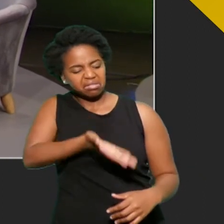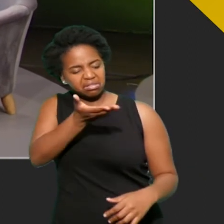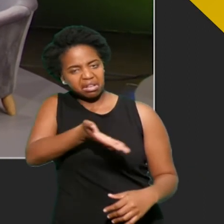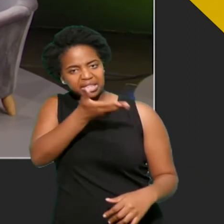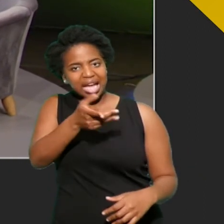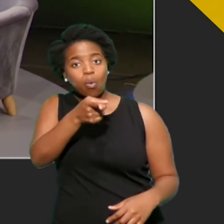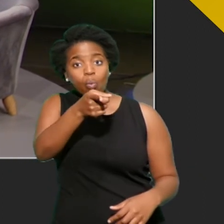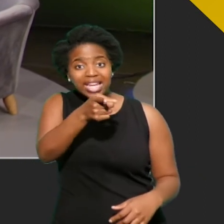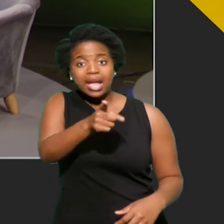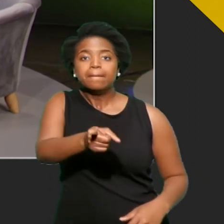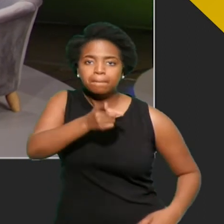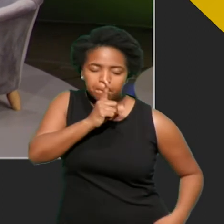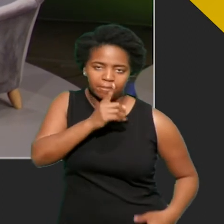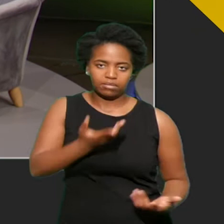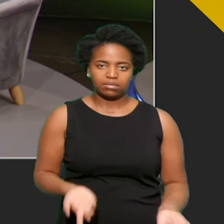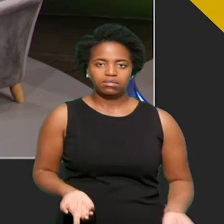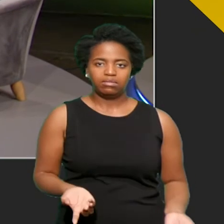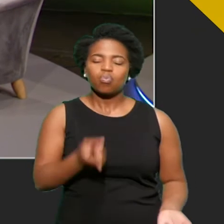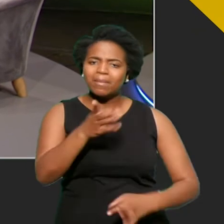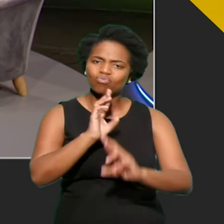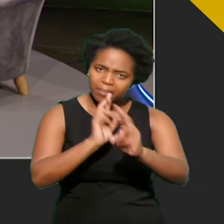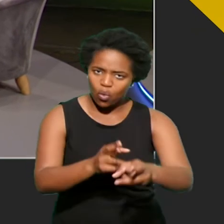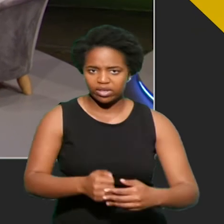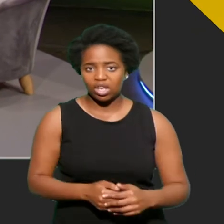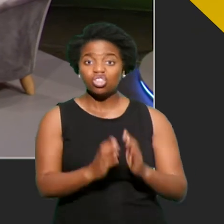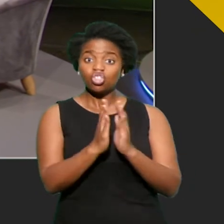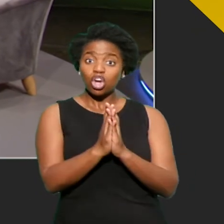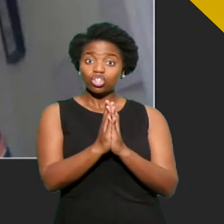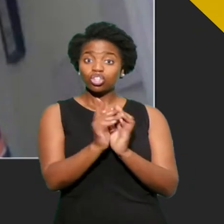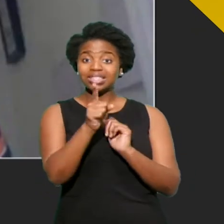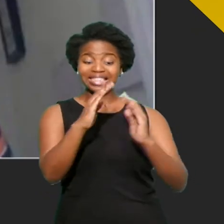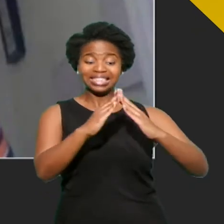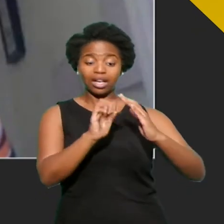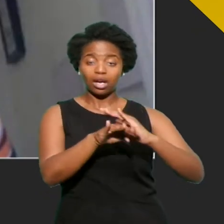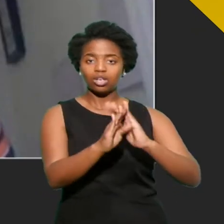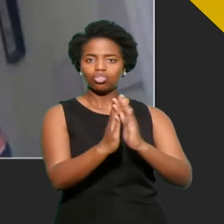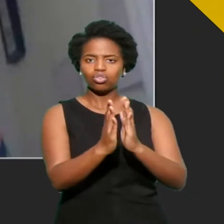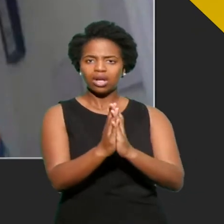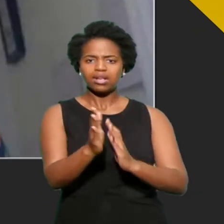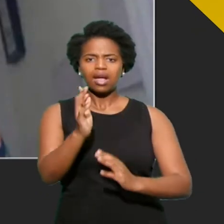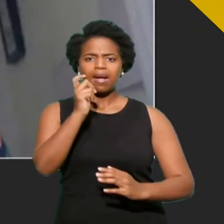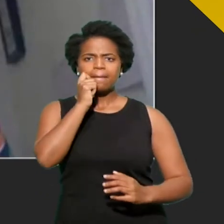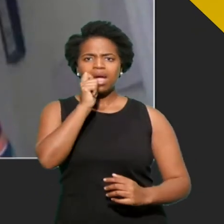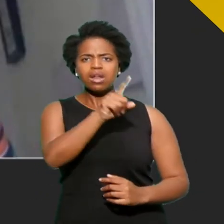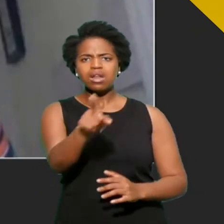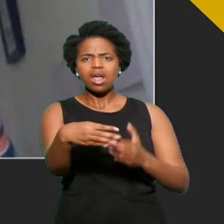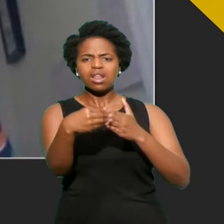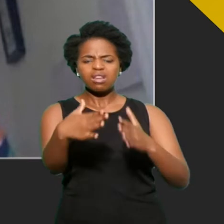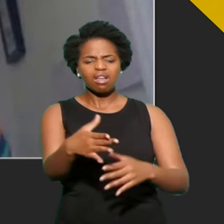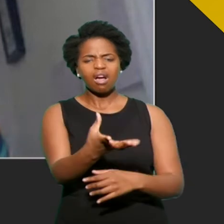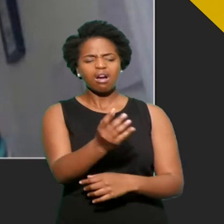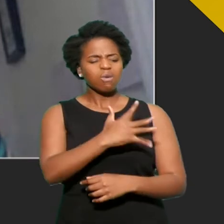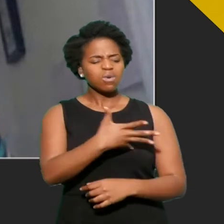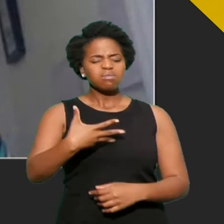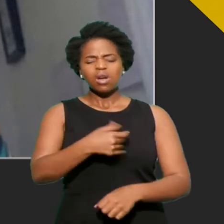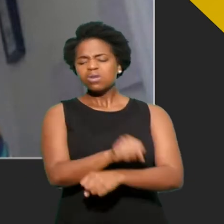woman, we create that environment. When it happens in the churches that we go to, and we do not stop male leaders from undermining